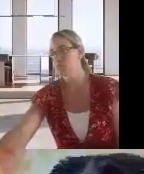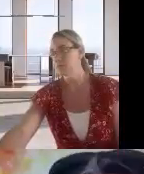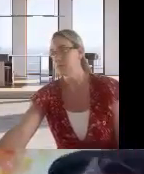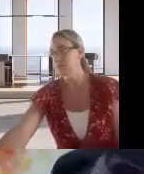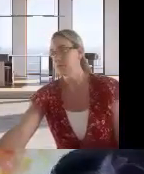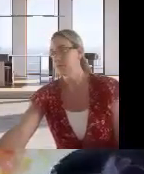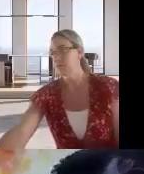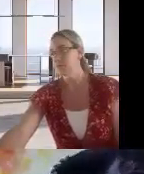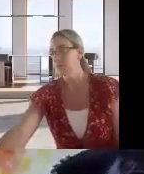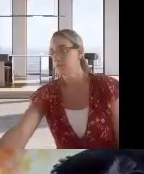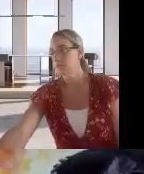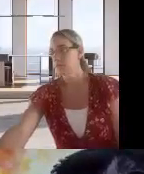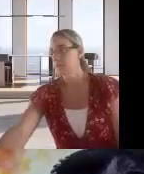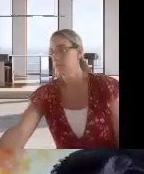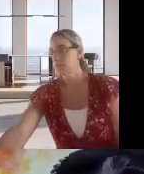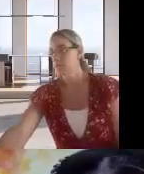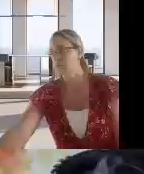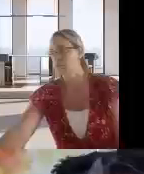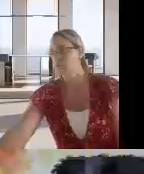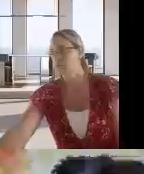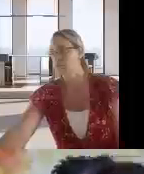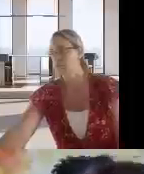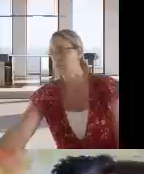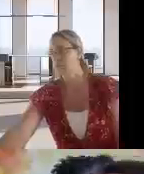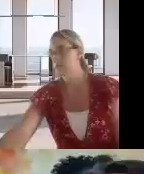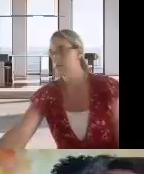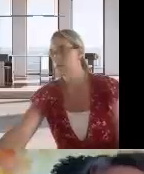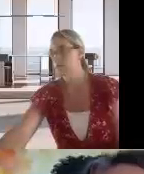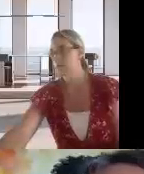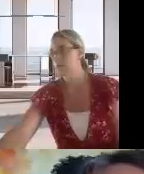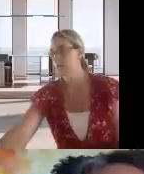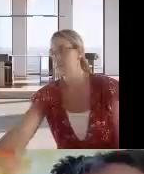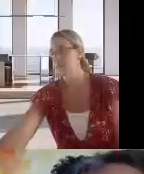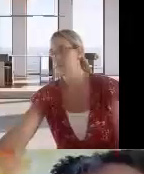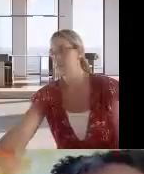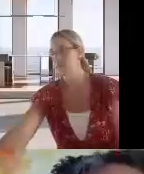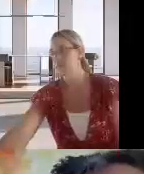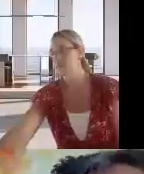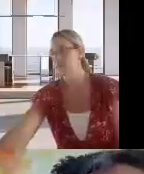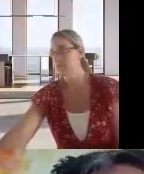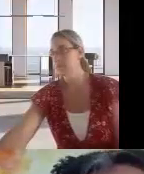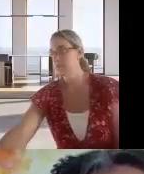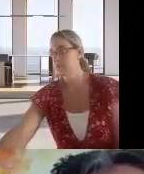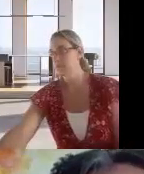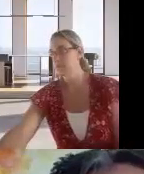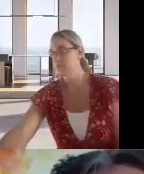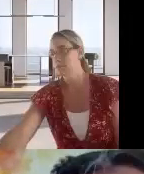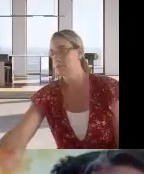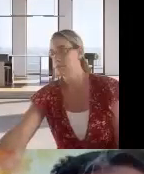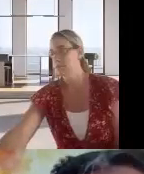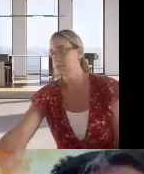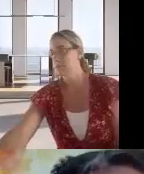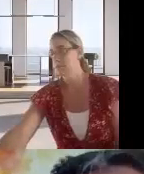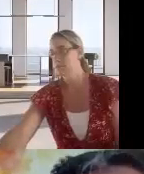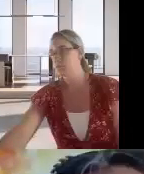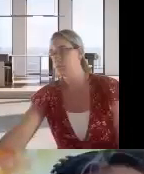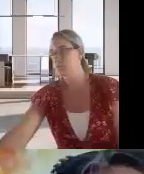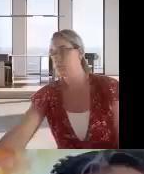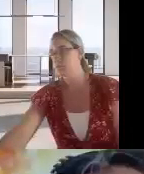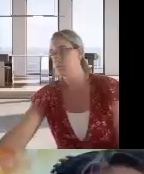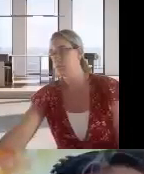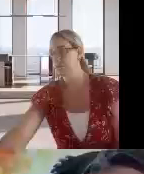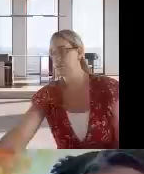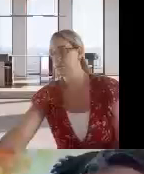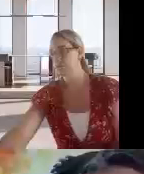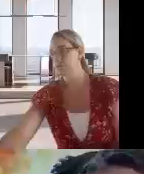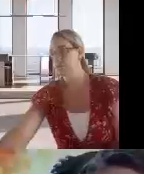So the next one is a proposed program entitled the Peer Support Program. This program has two components. A,